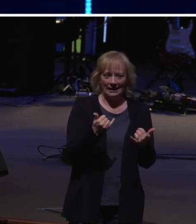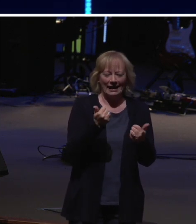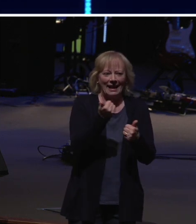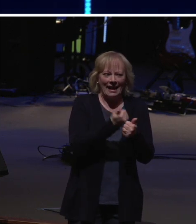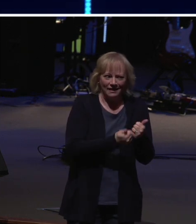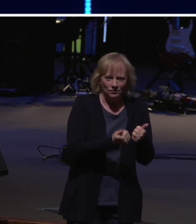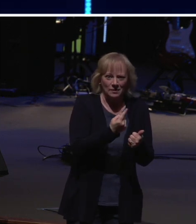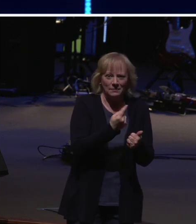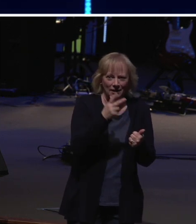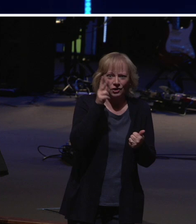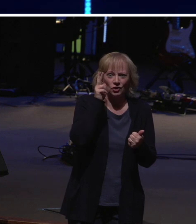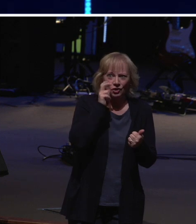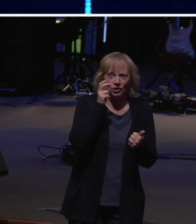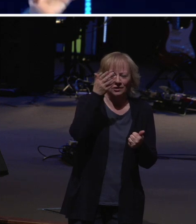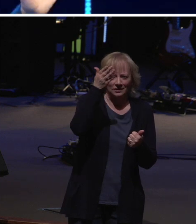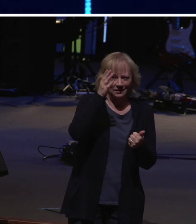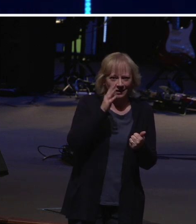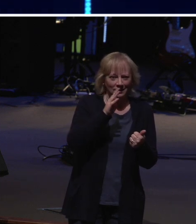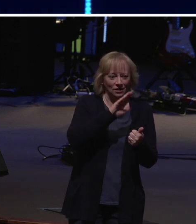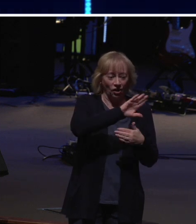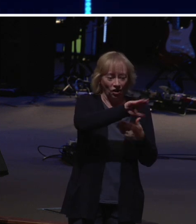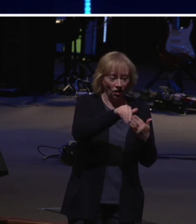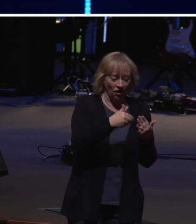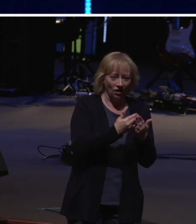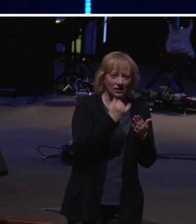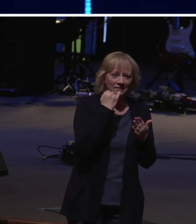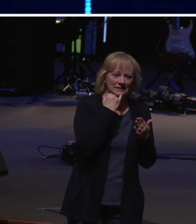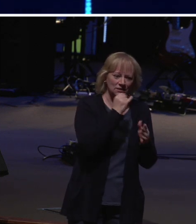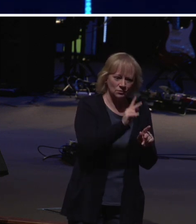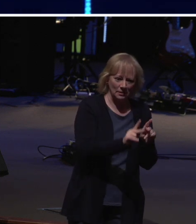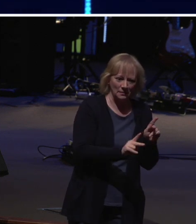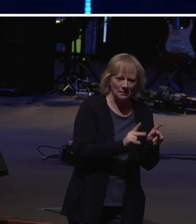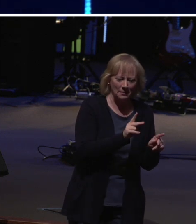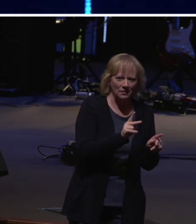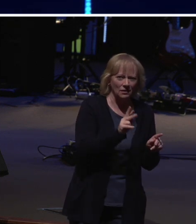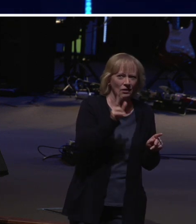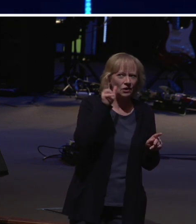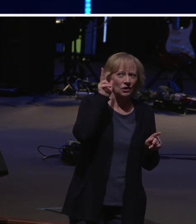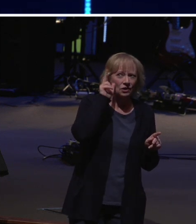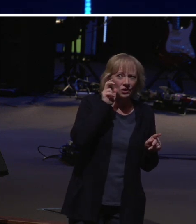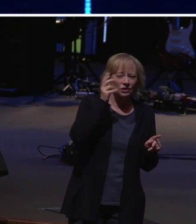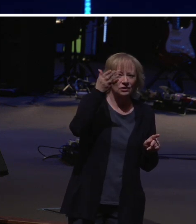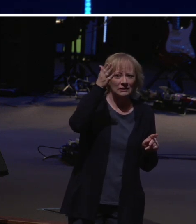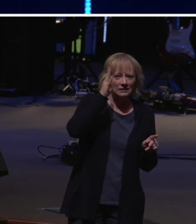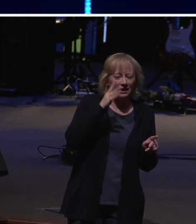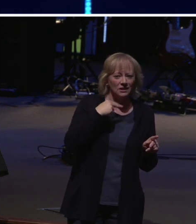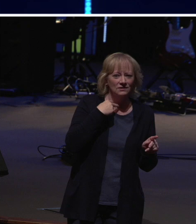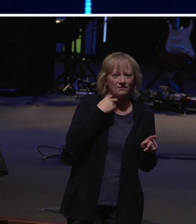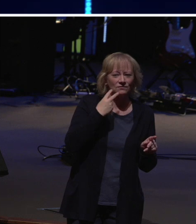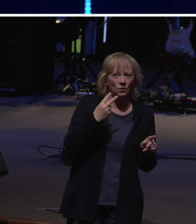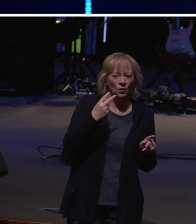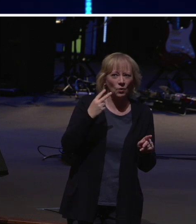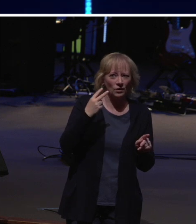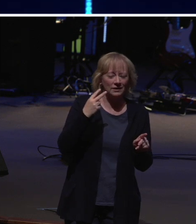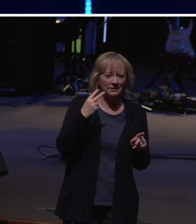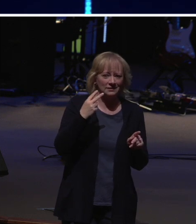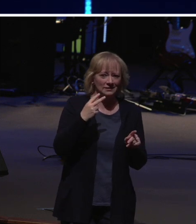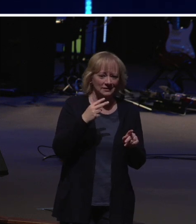everybody did. All of Israel heard the voice of God coming down to